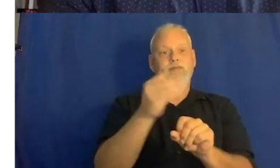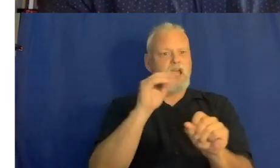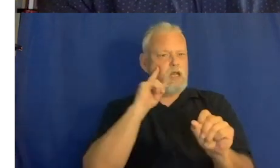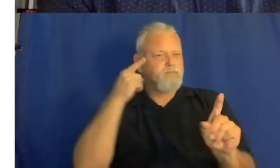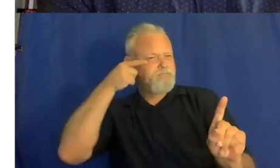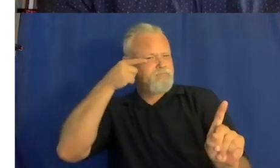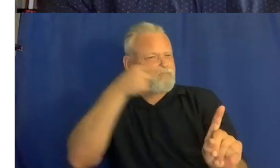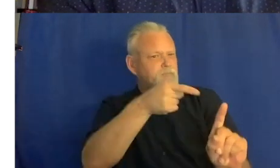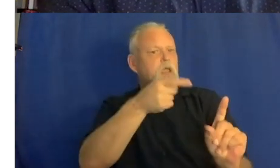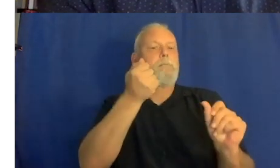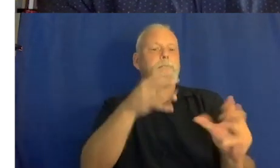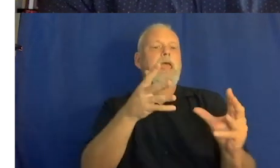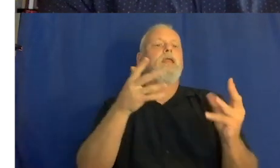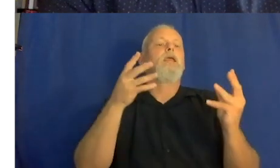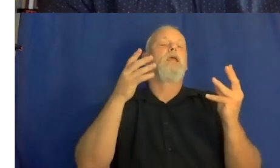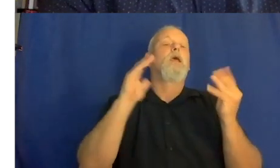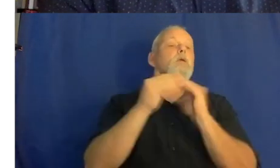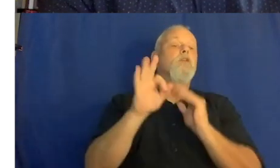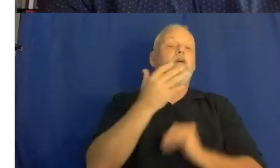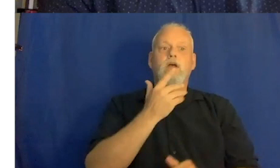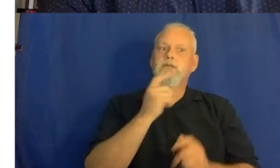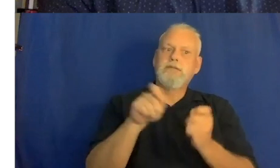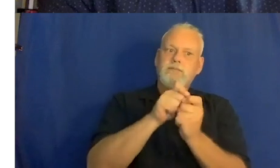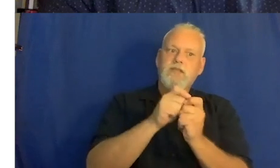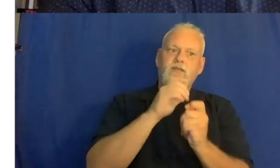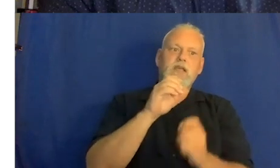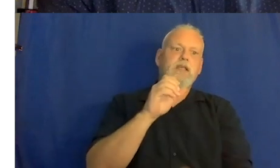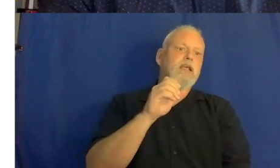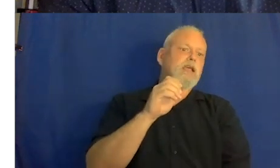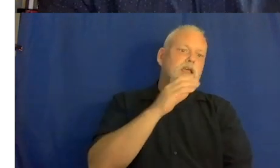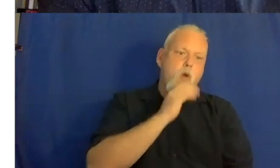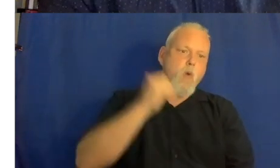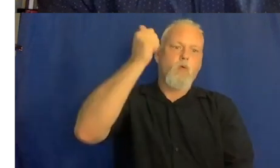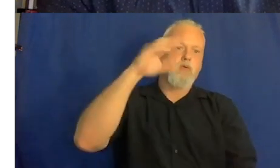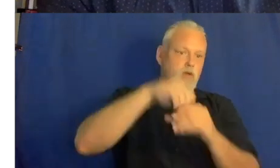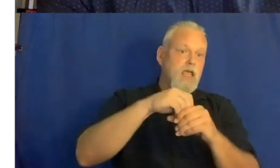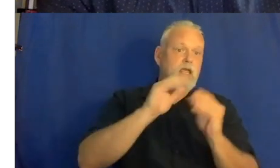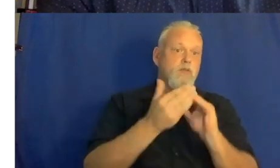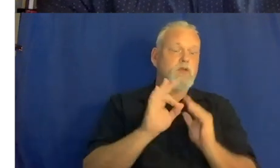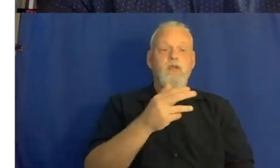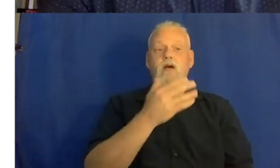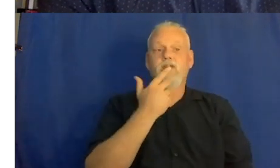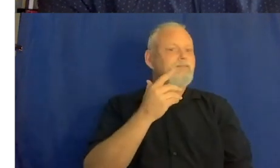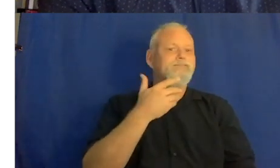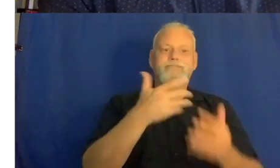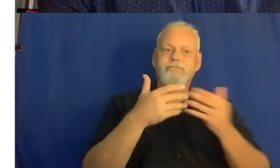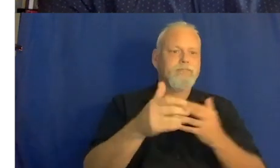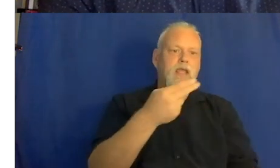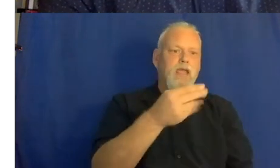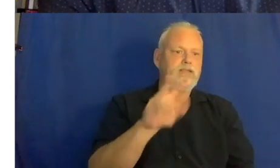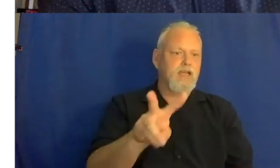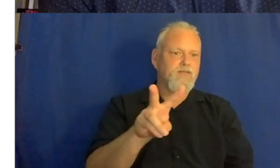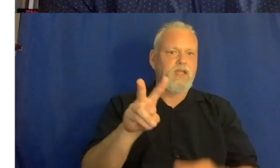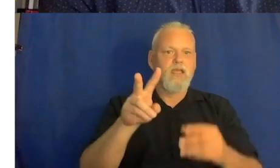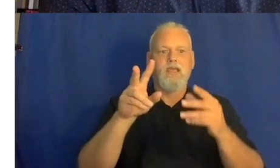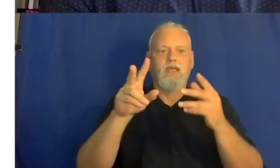many communities of color, and particularly seniors in communities of color, whether or not they are HIV positive. These are data that